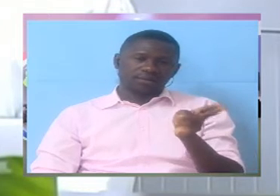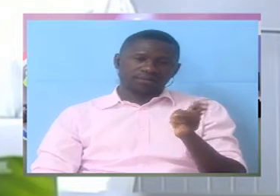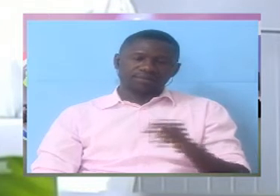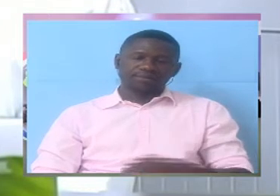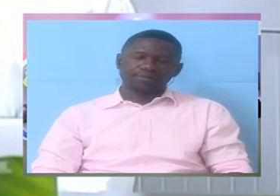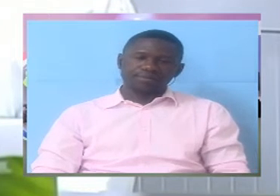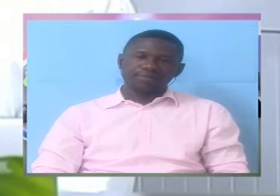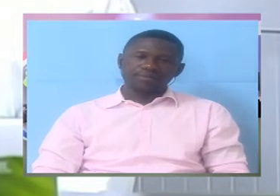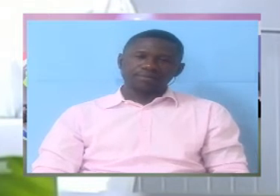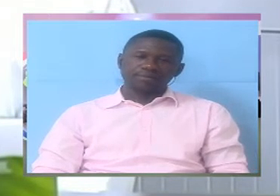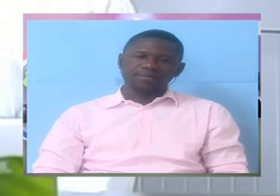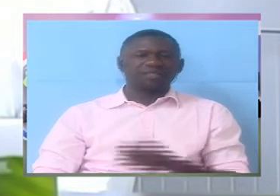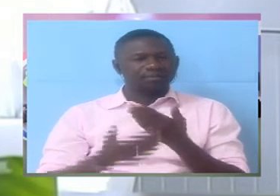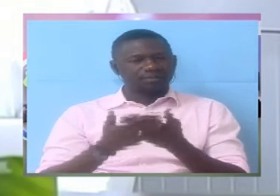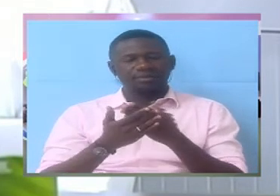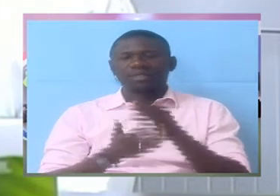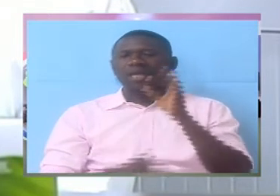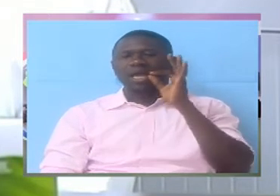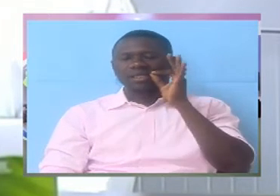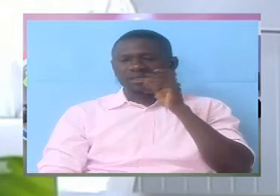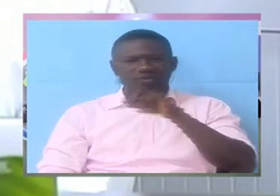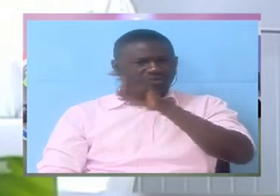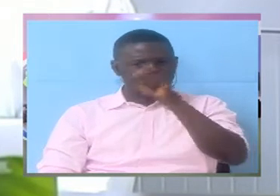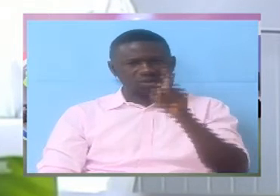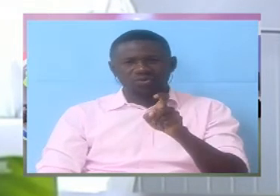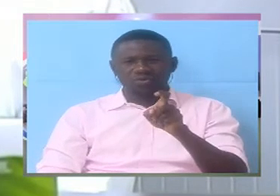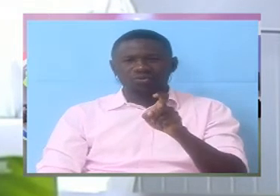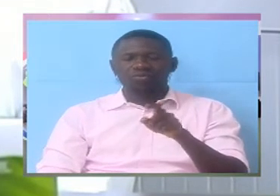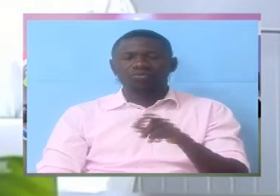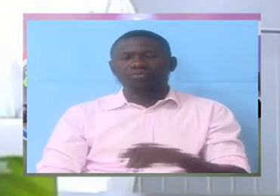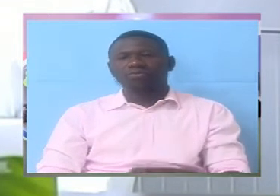Answer the question. Nyingaro jabi.